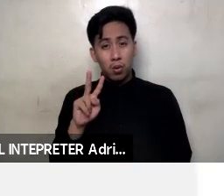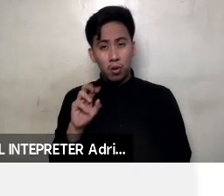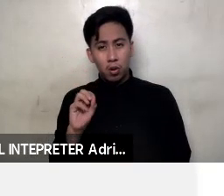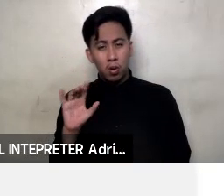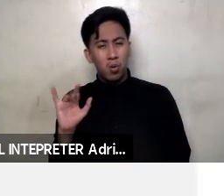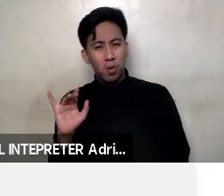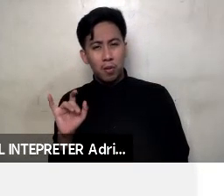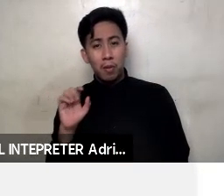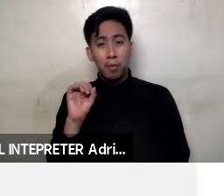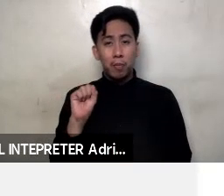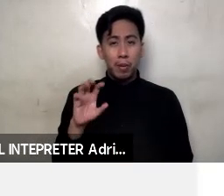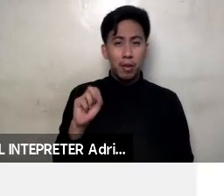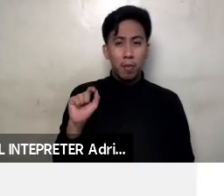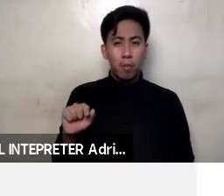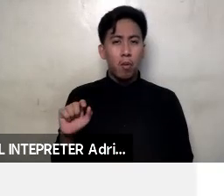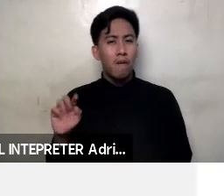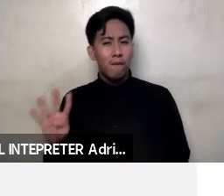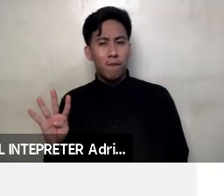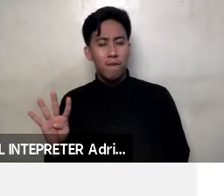For 2030, it's 12.8.